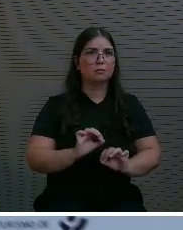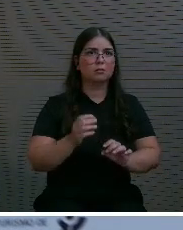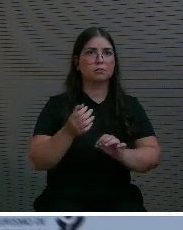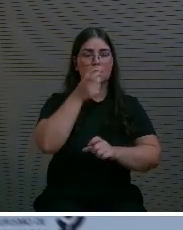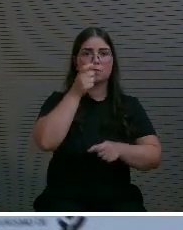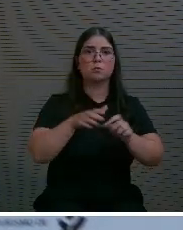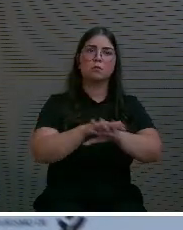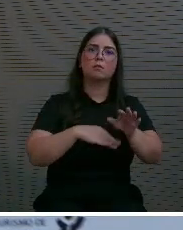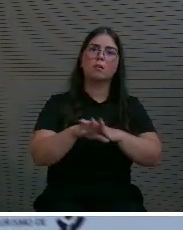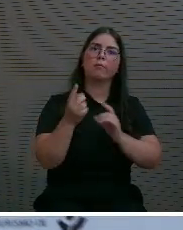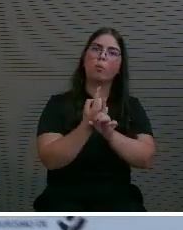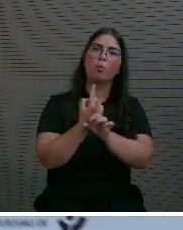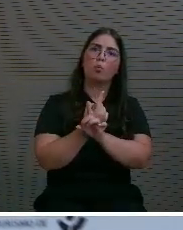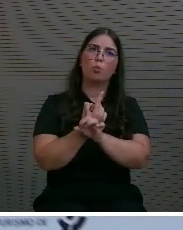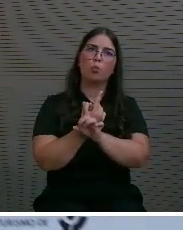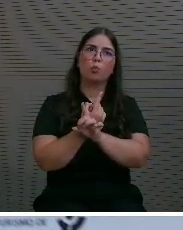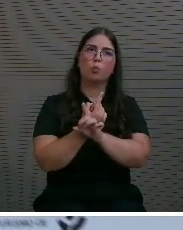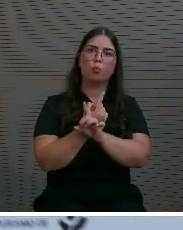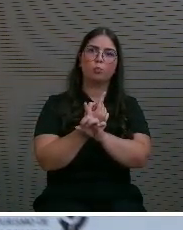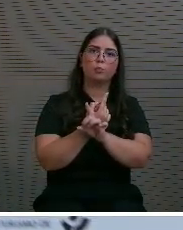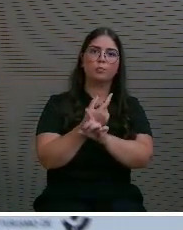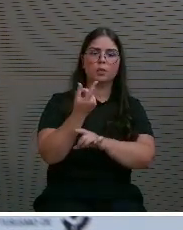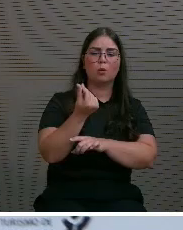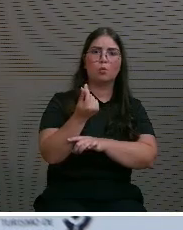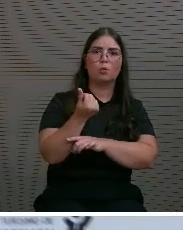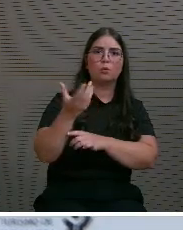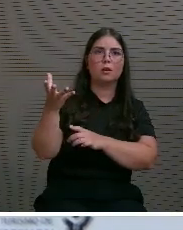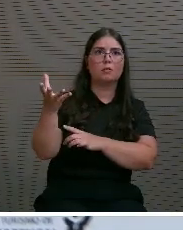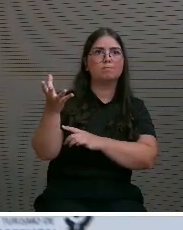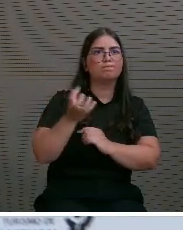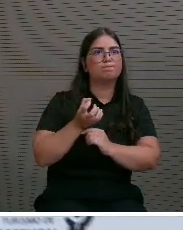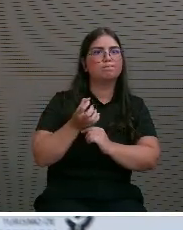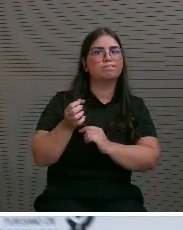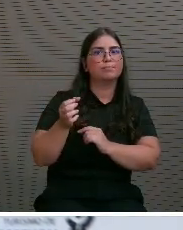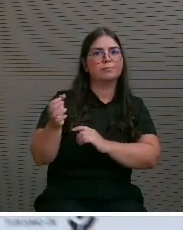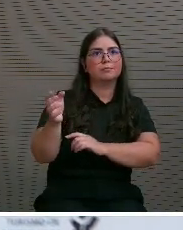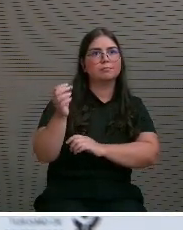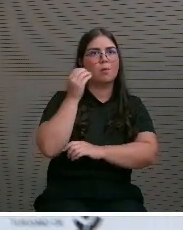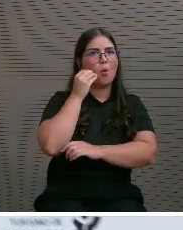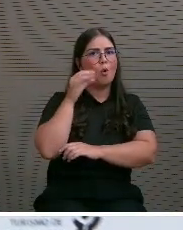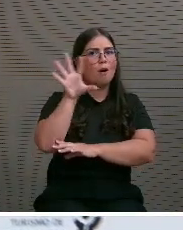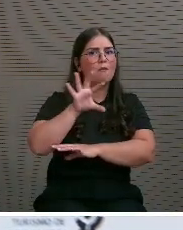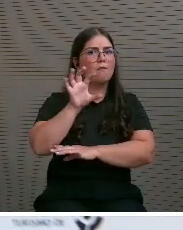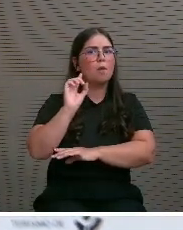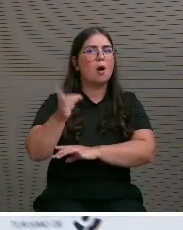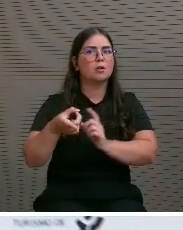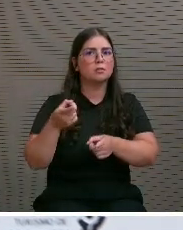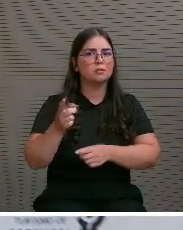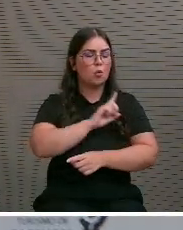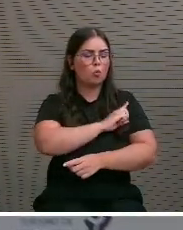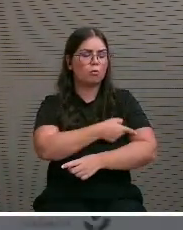ask, where is the money? Look for the money, or look for the power that taking a particular